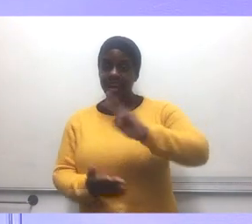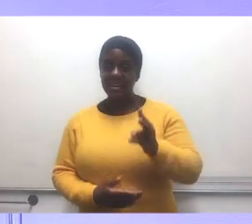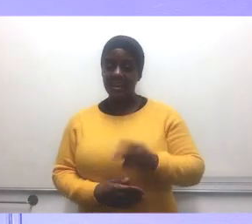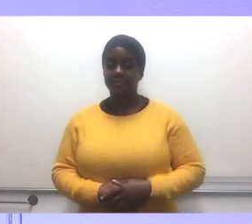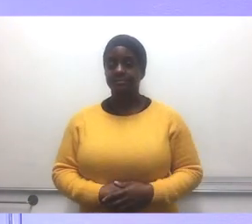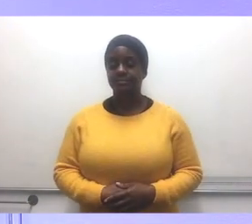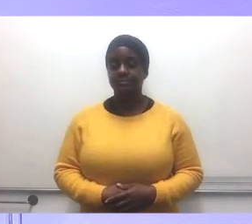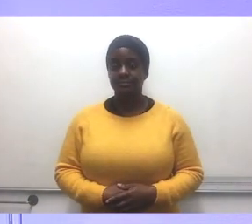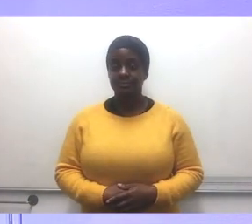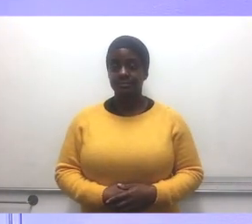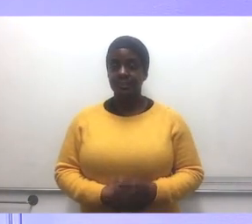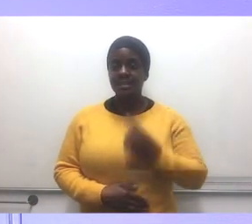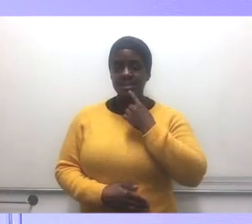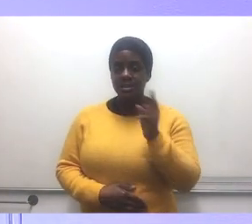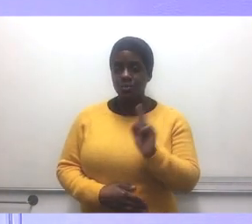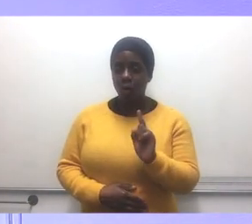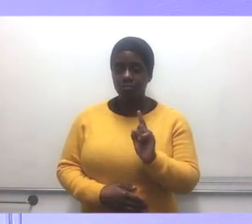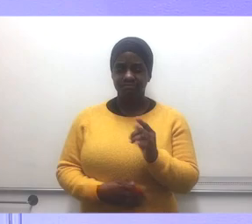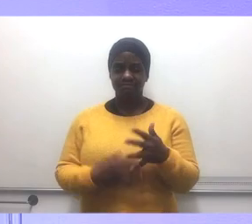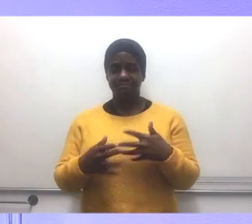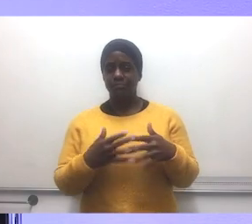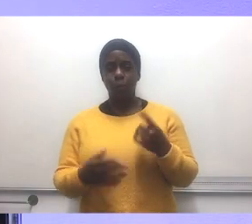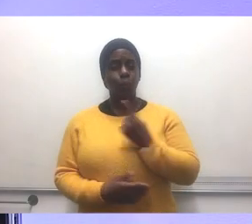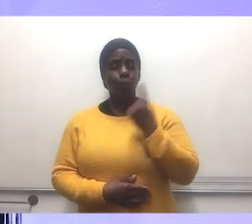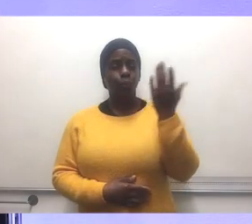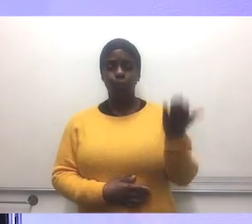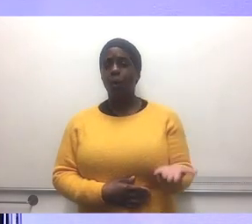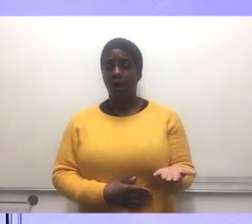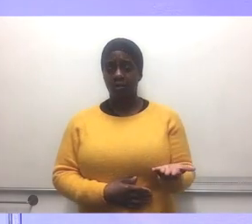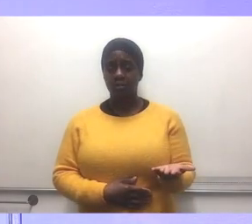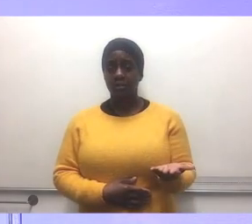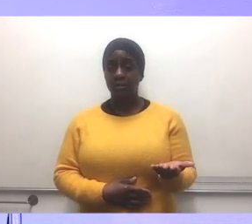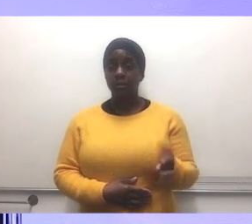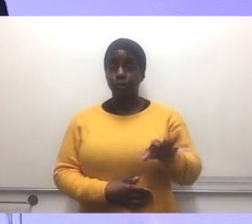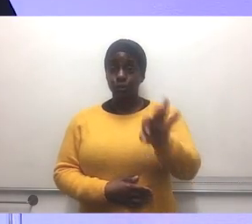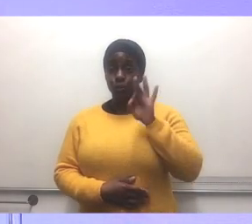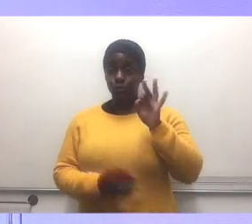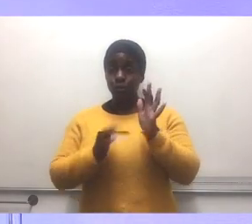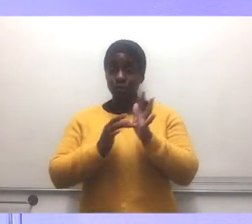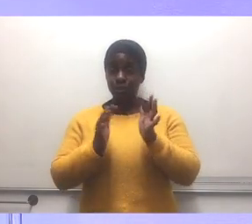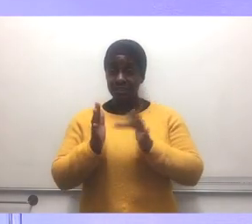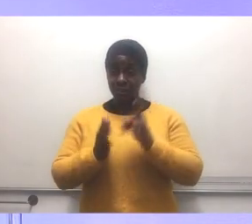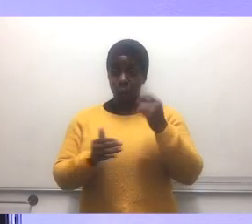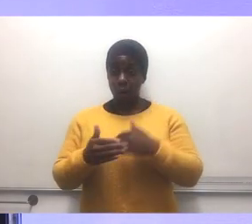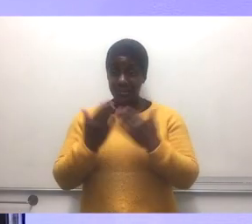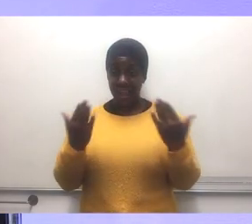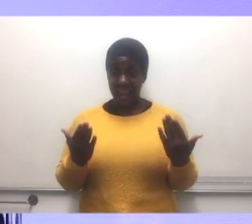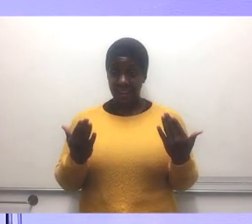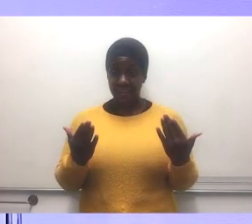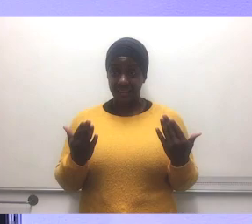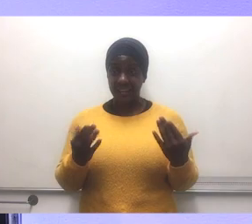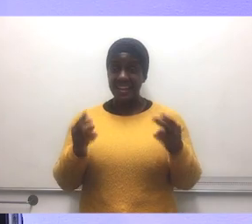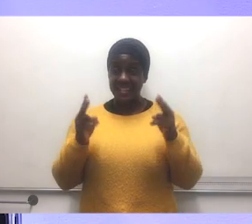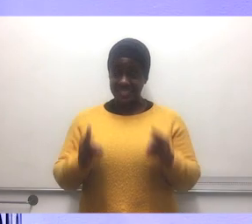me today that it doesn't matter who you are. If you choose Jesus, one day